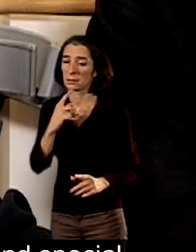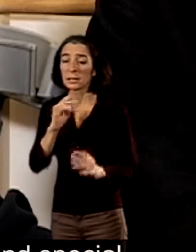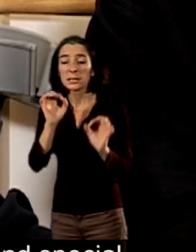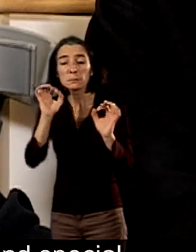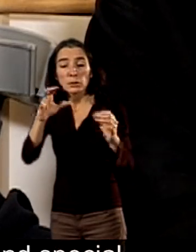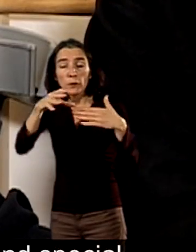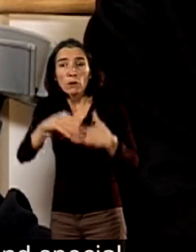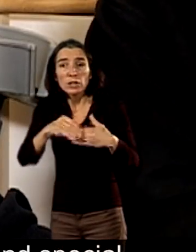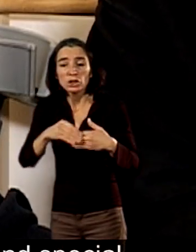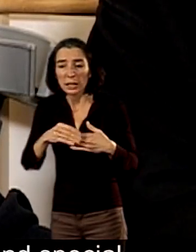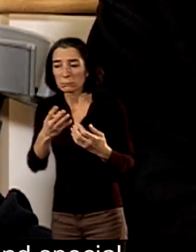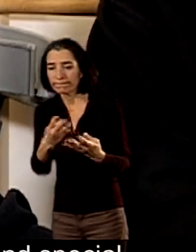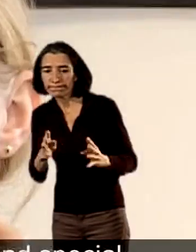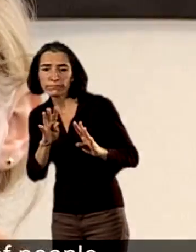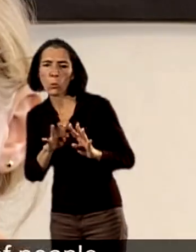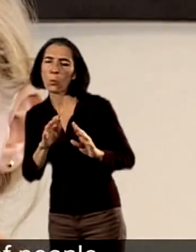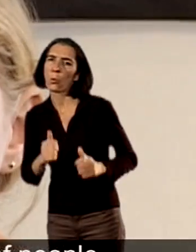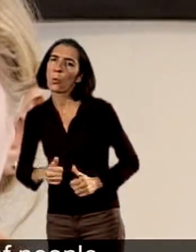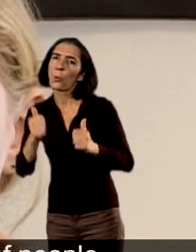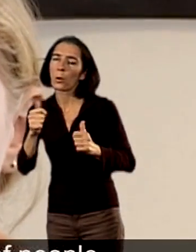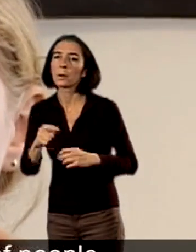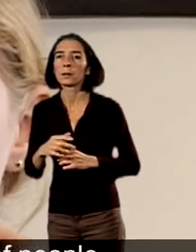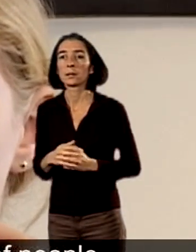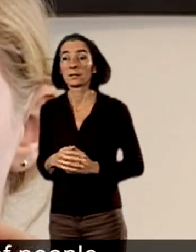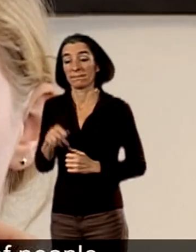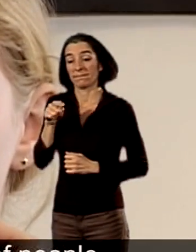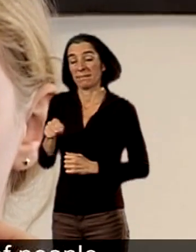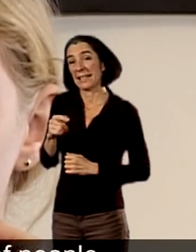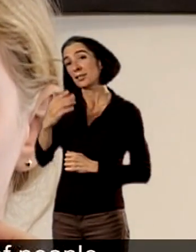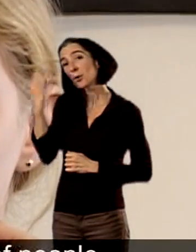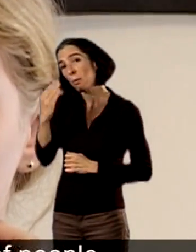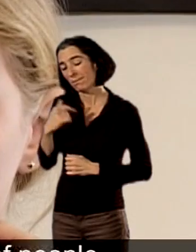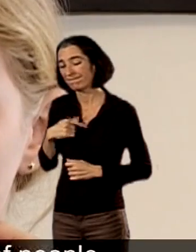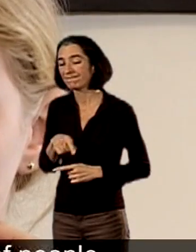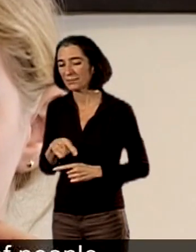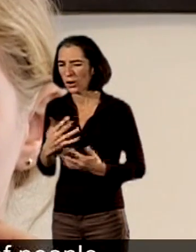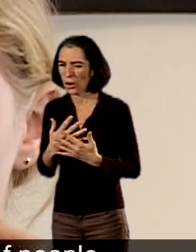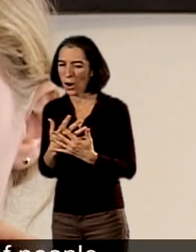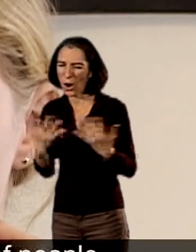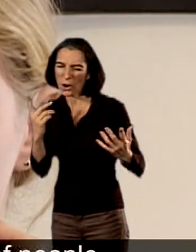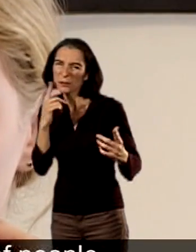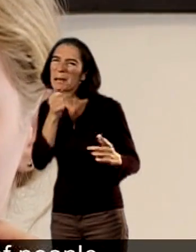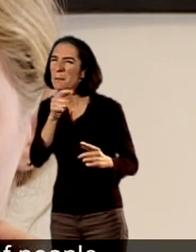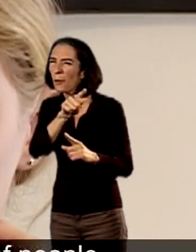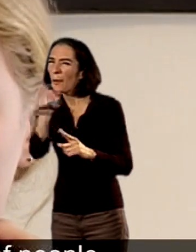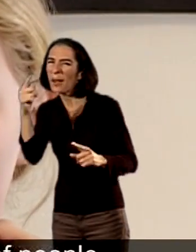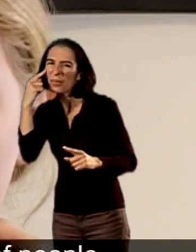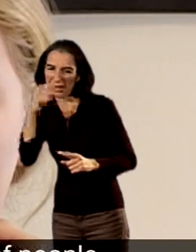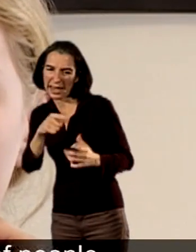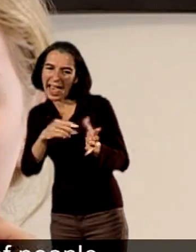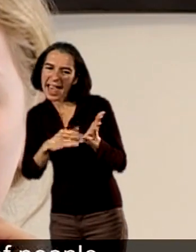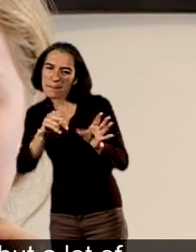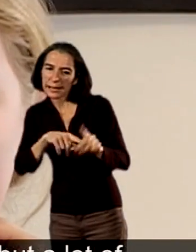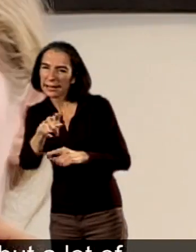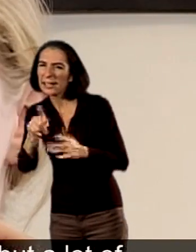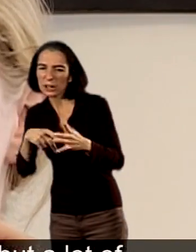monitor, it's really good. The thing about this school is a lot of people think that maybe people like Amy and Jack,